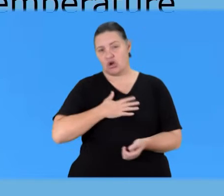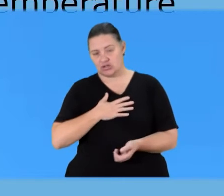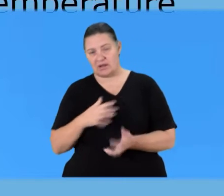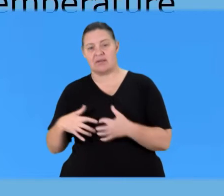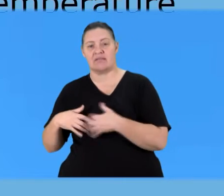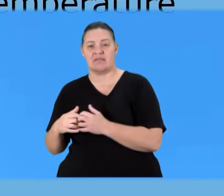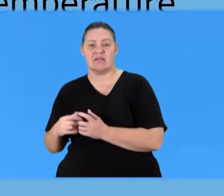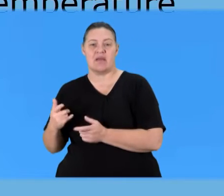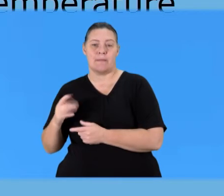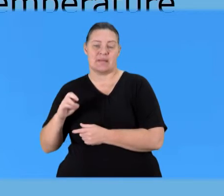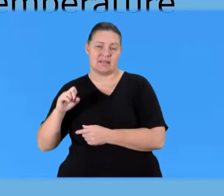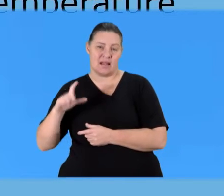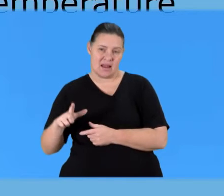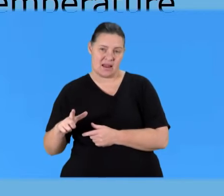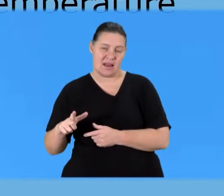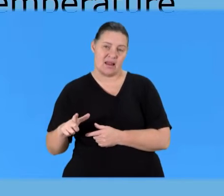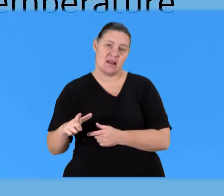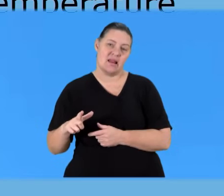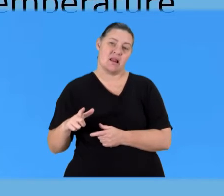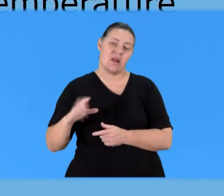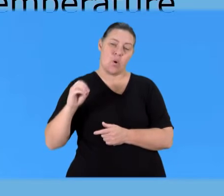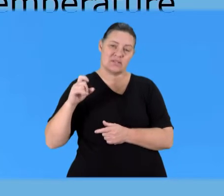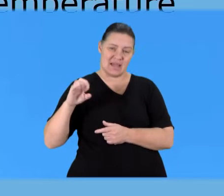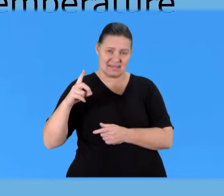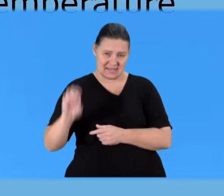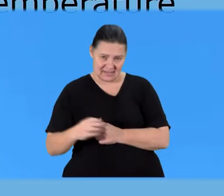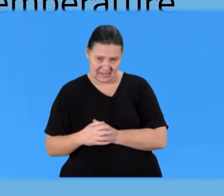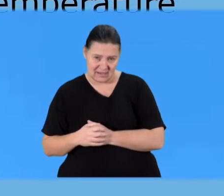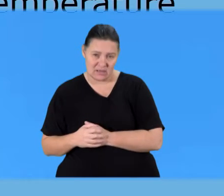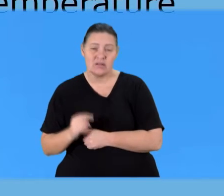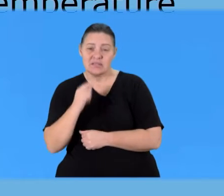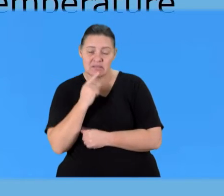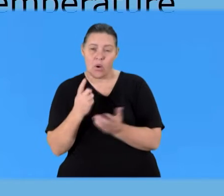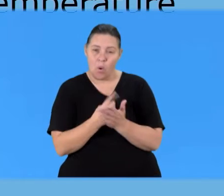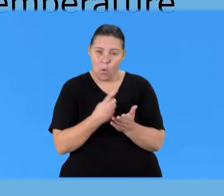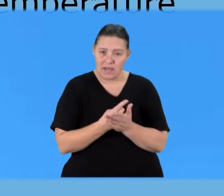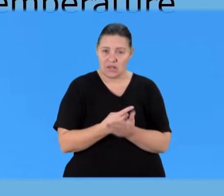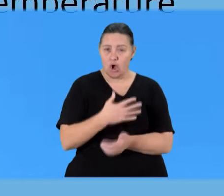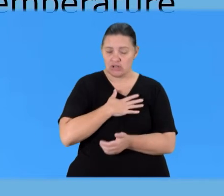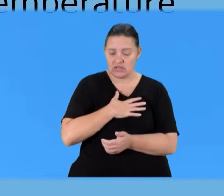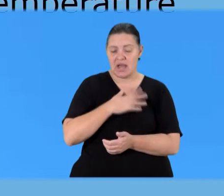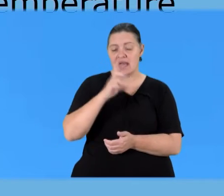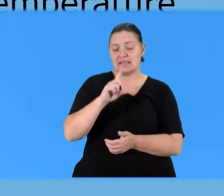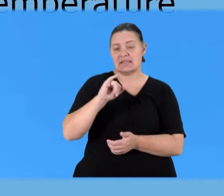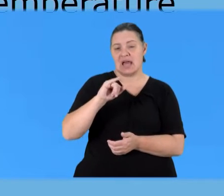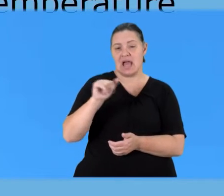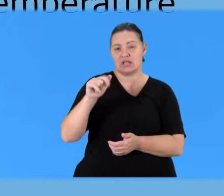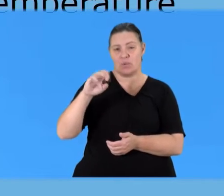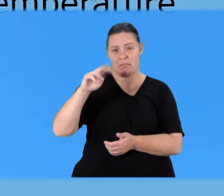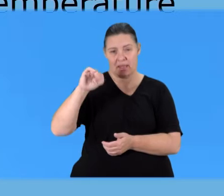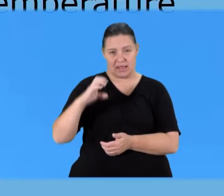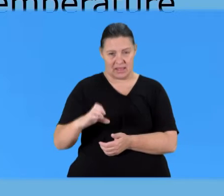plus oxygen will form a metal oxide. Remember that the oxygen is always a diatomic molecule if it exists